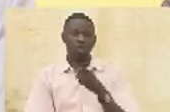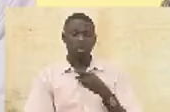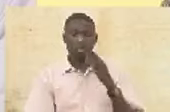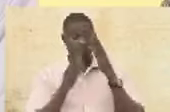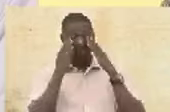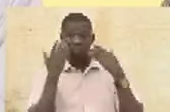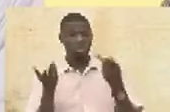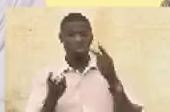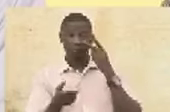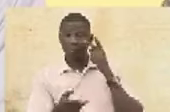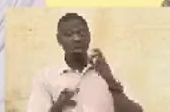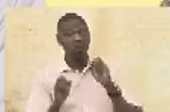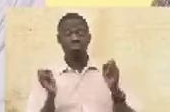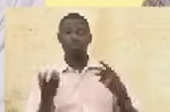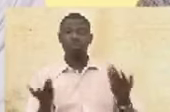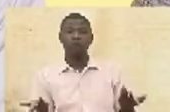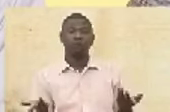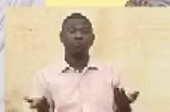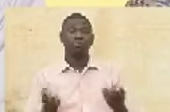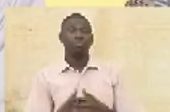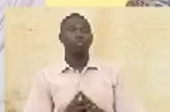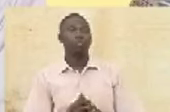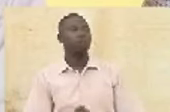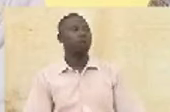I haven't seen them.